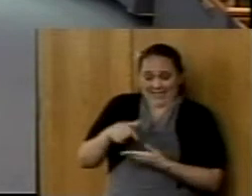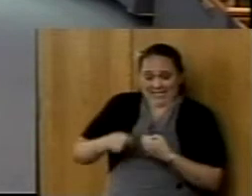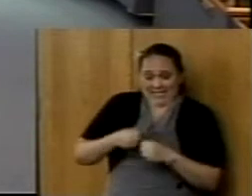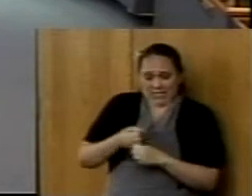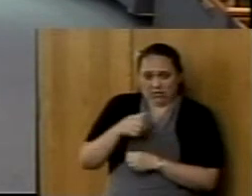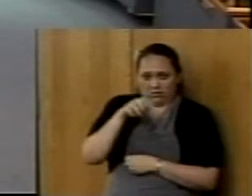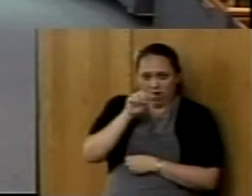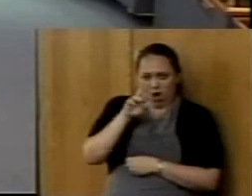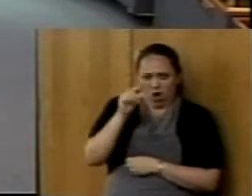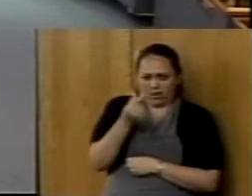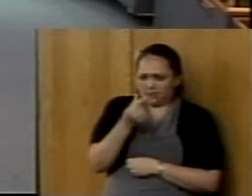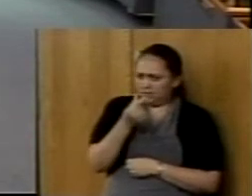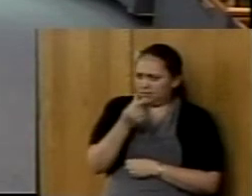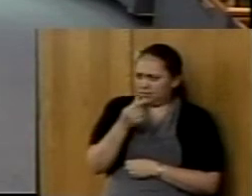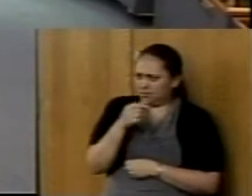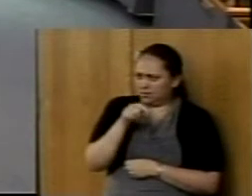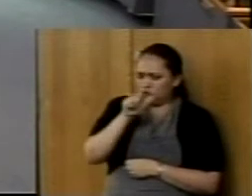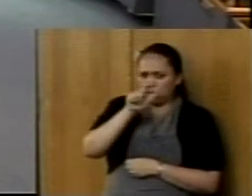the